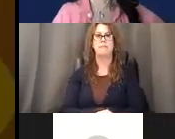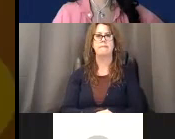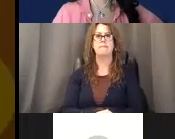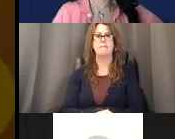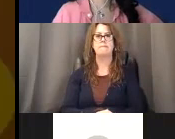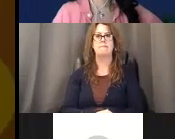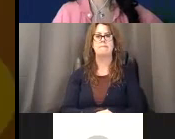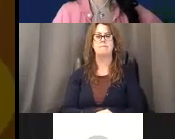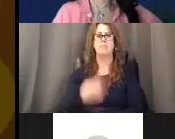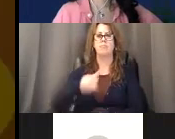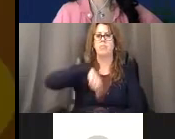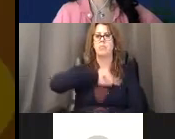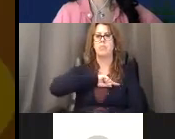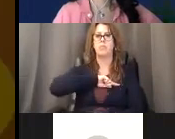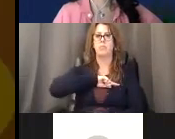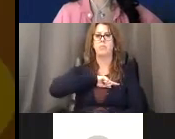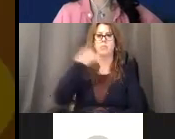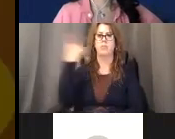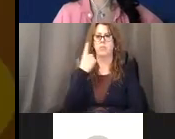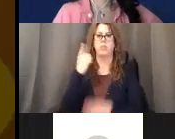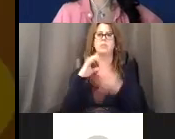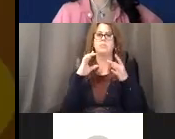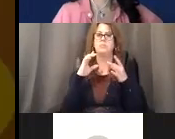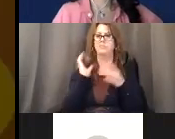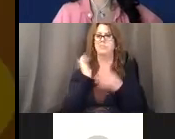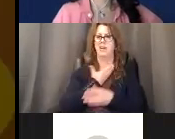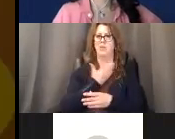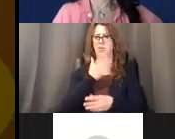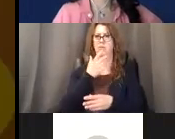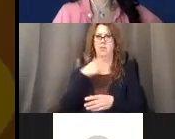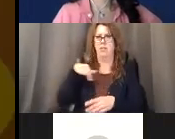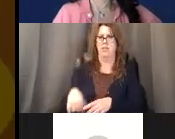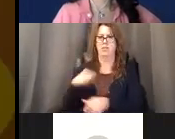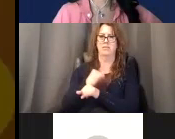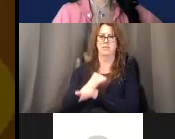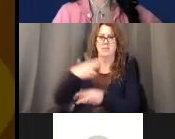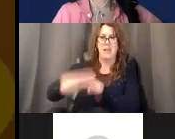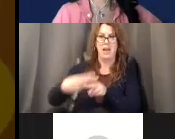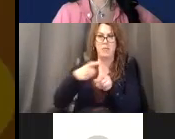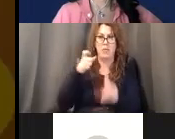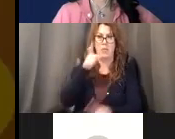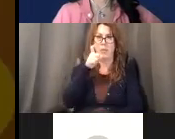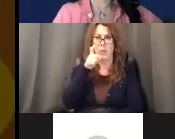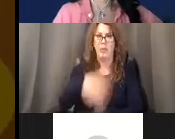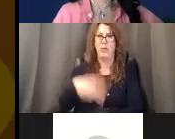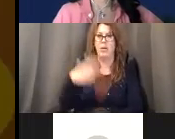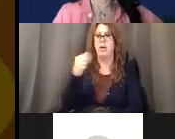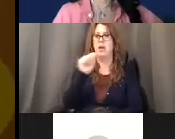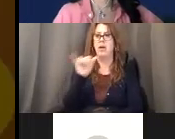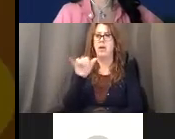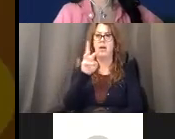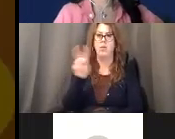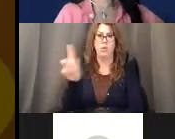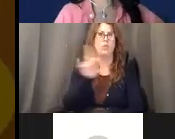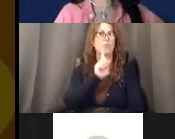So we always bring in the room Haywood Burns, who is our namesake for Haywood Burns Institute. And Haywood was actually a real person. He was